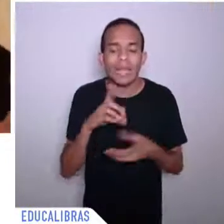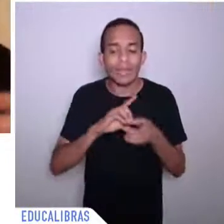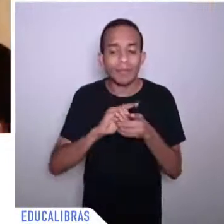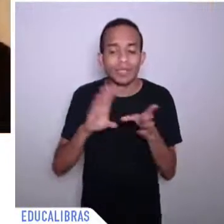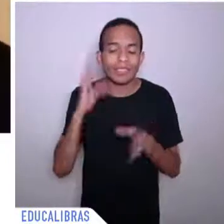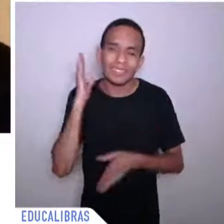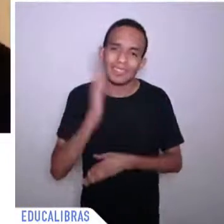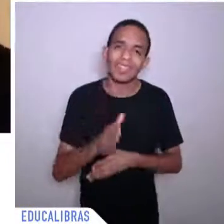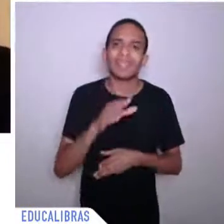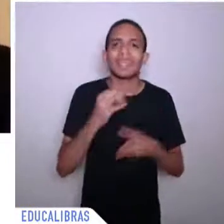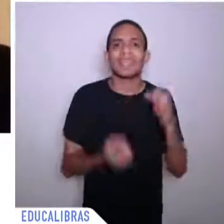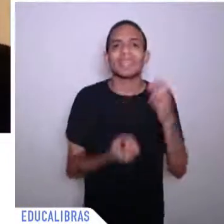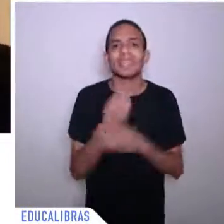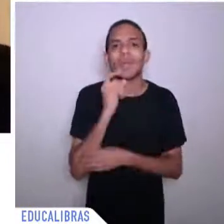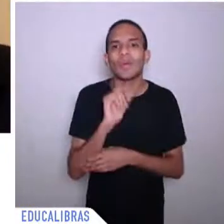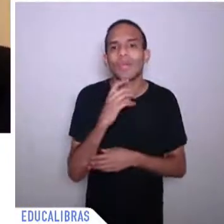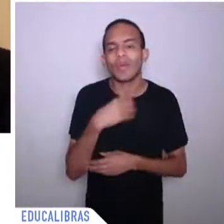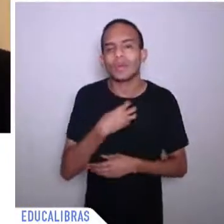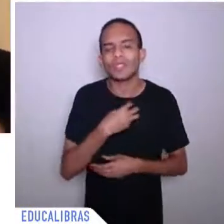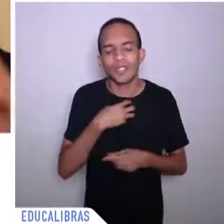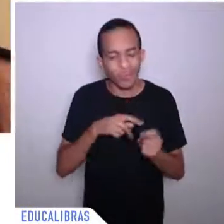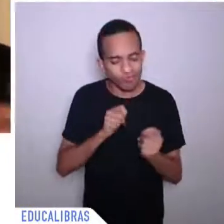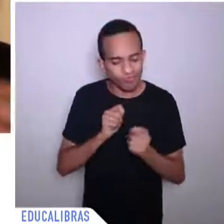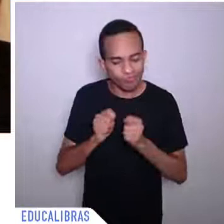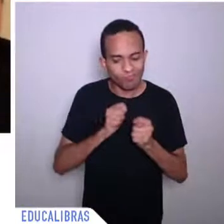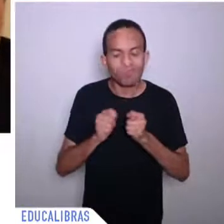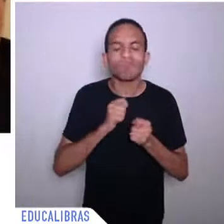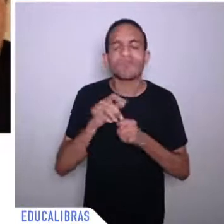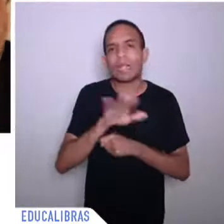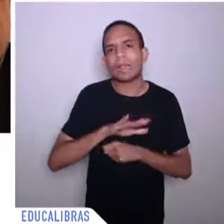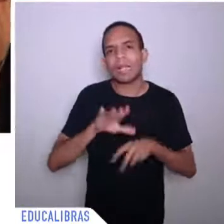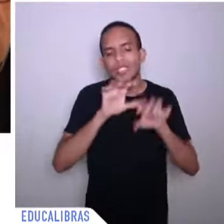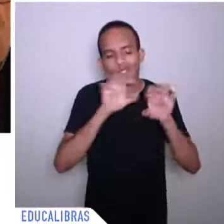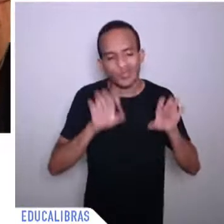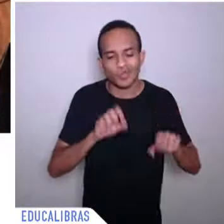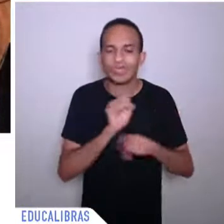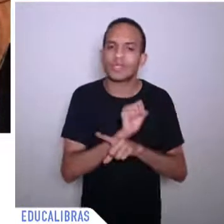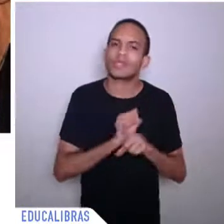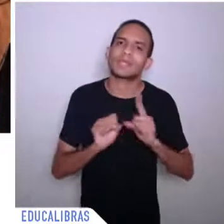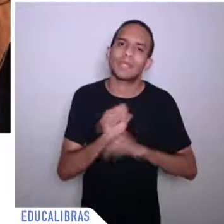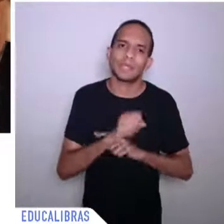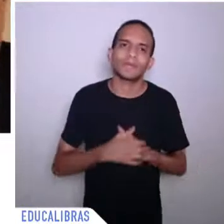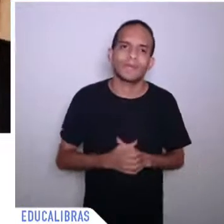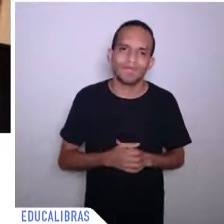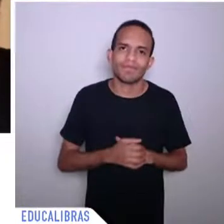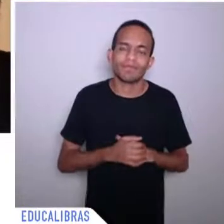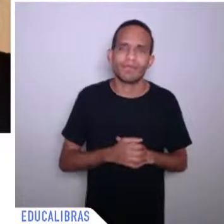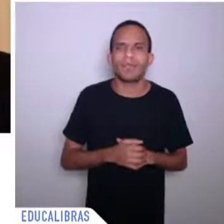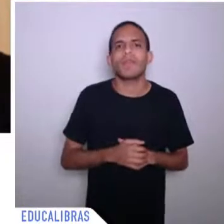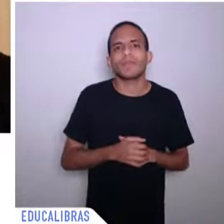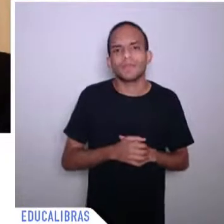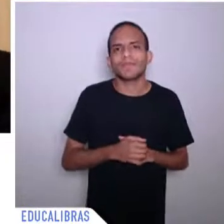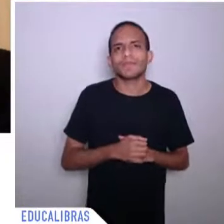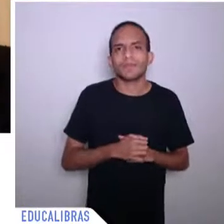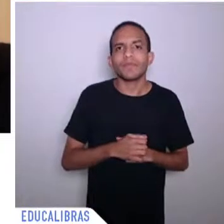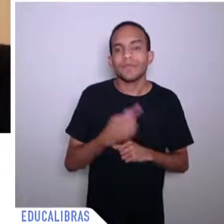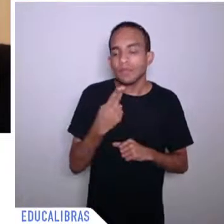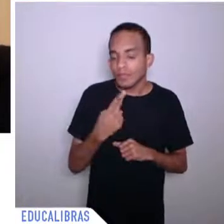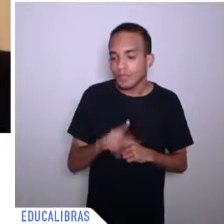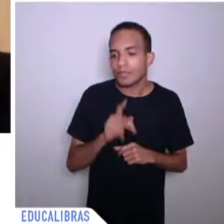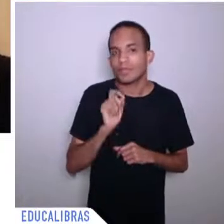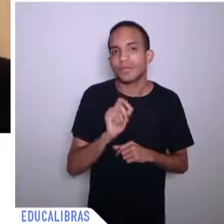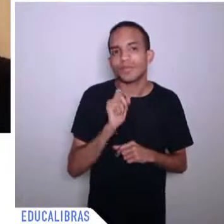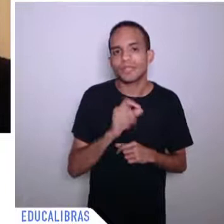expensive campaigns, and the impossibility of direct democracy generates forms of control by the